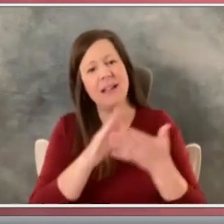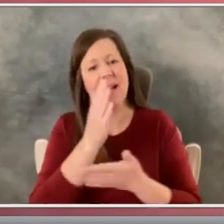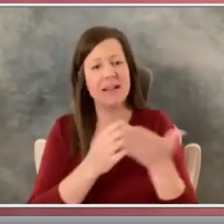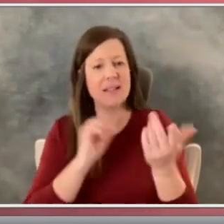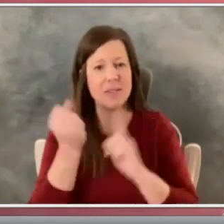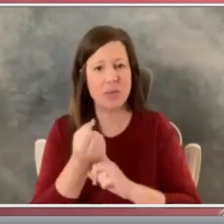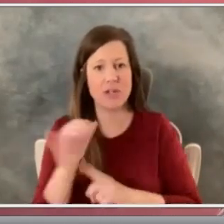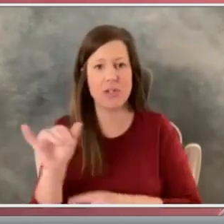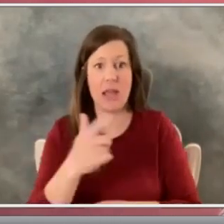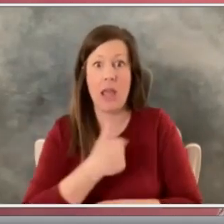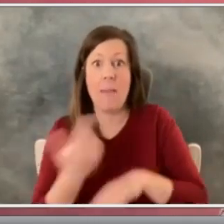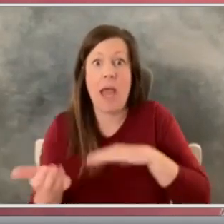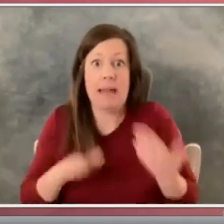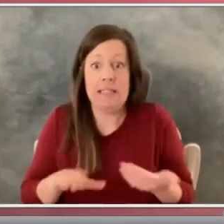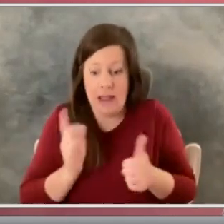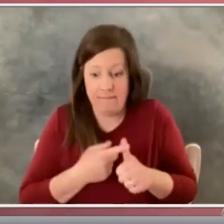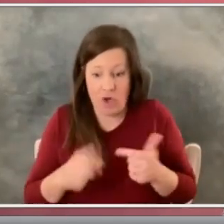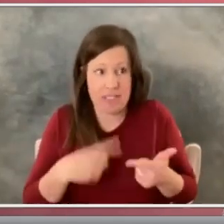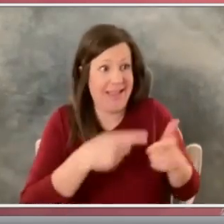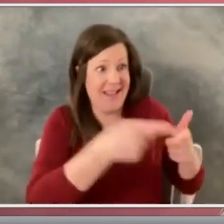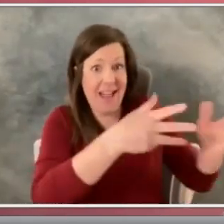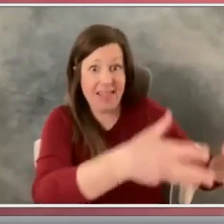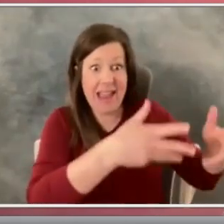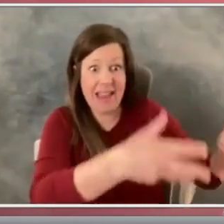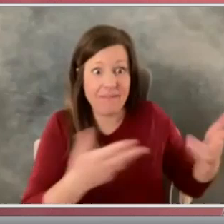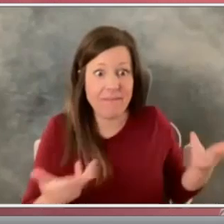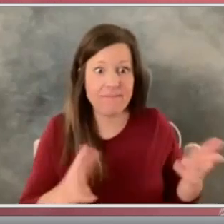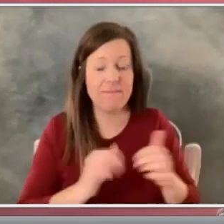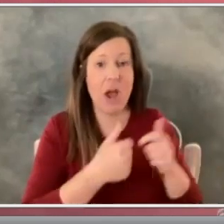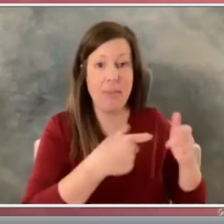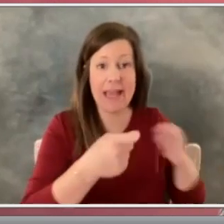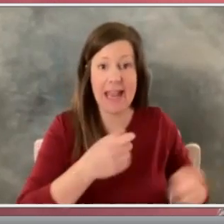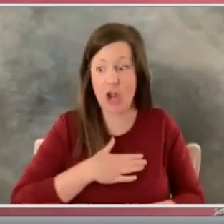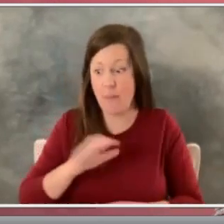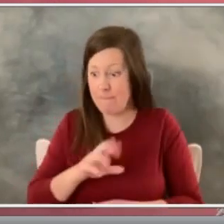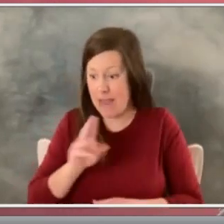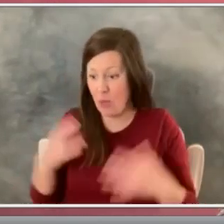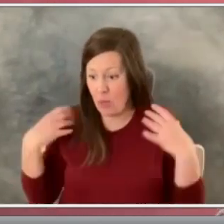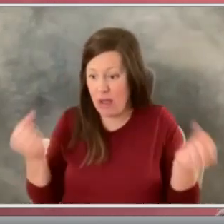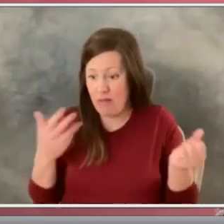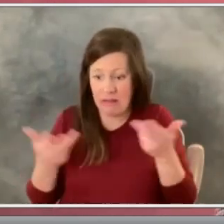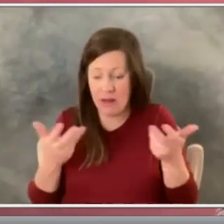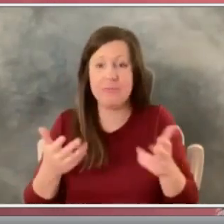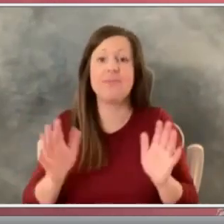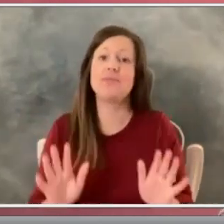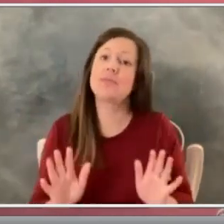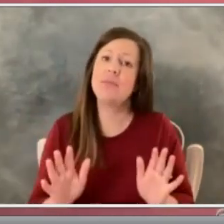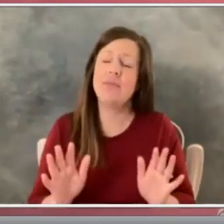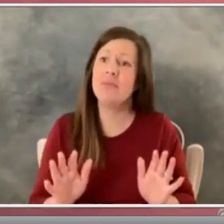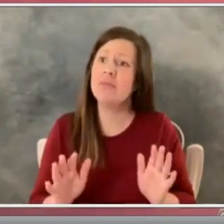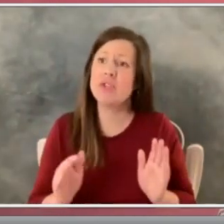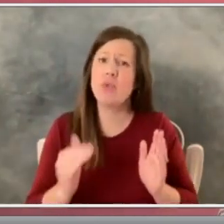die first and leave this person? You know, how am I going to handle my own health problems? So I say tackle the worry list. It's